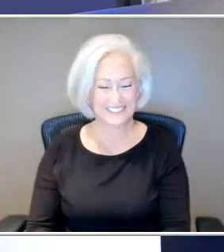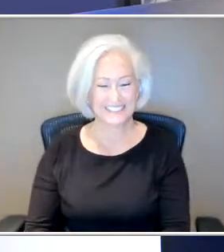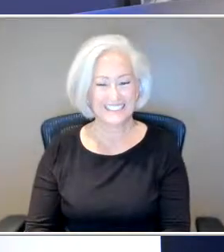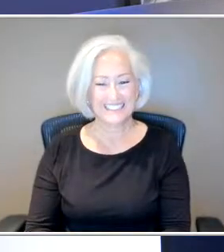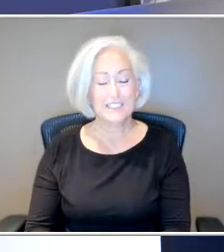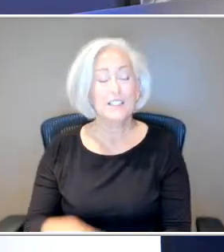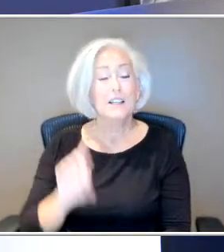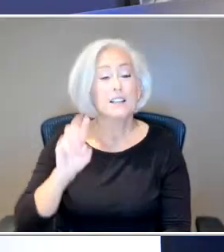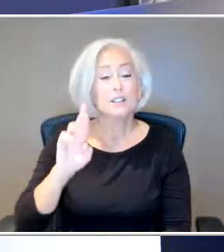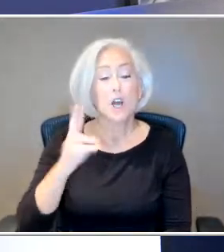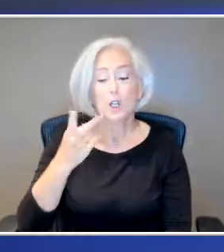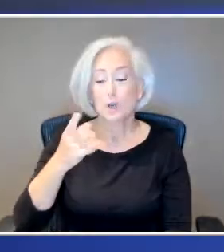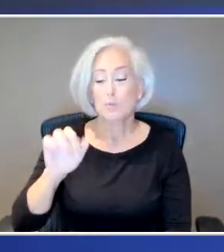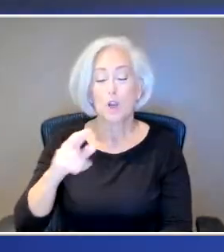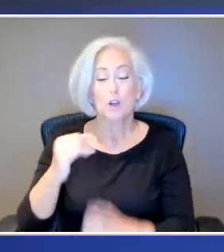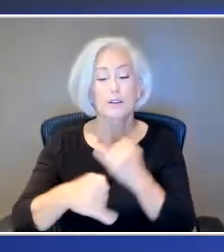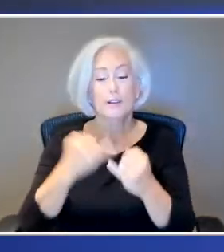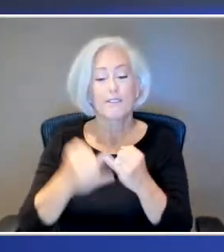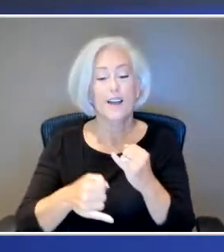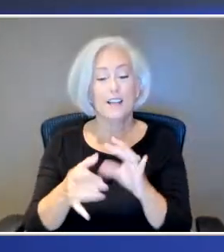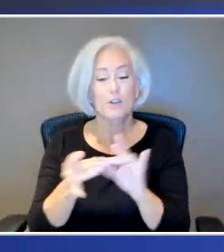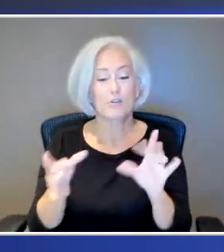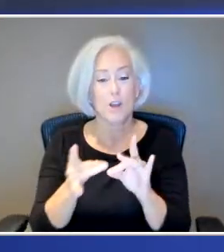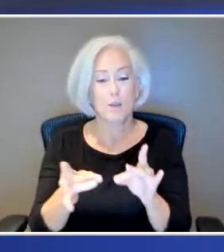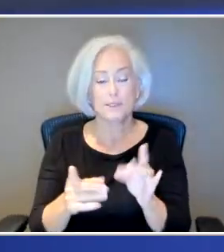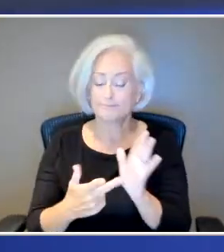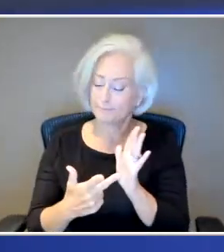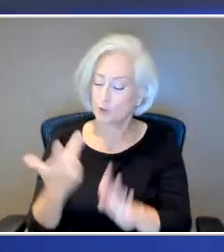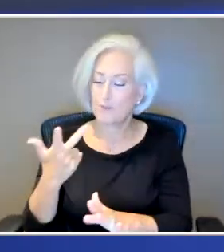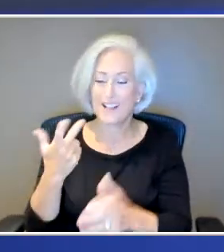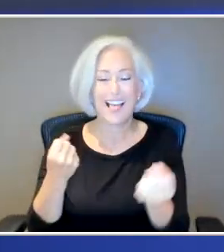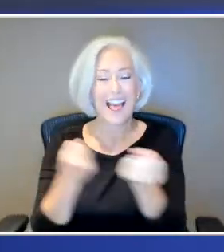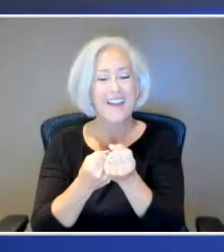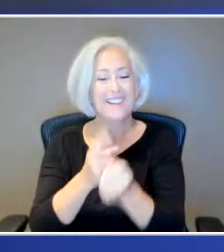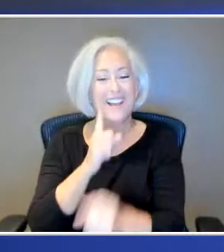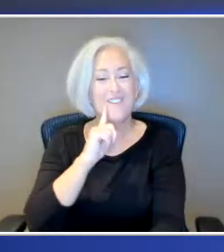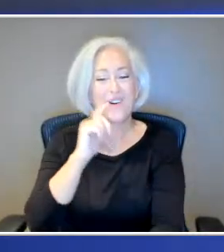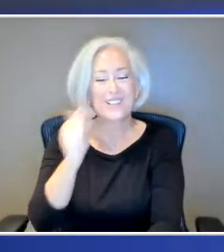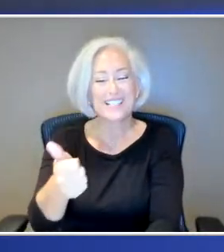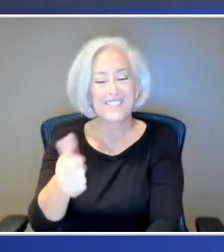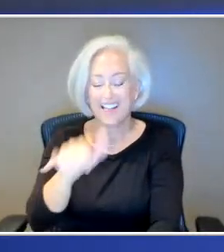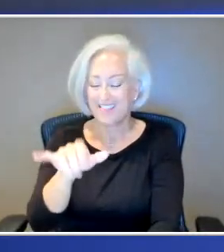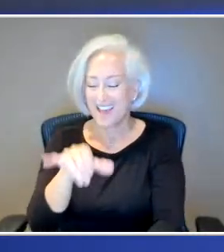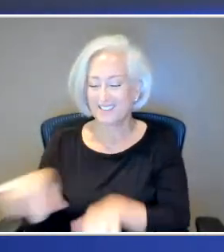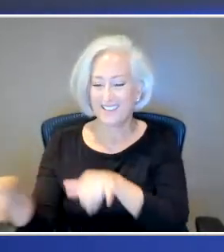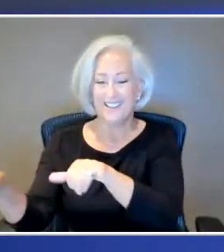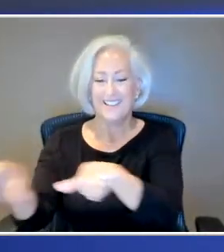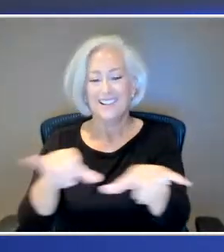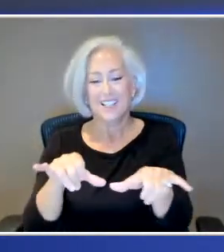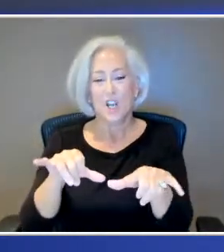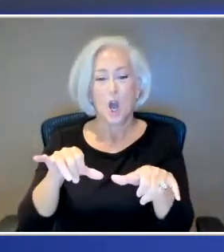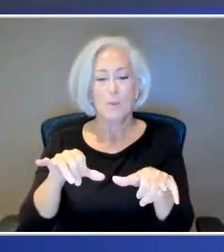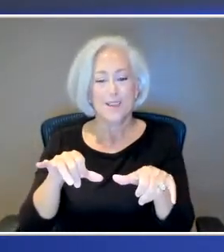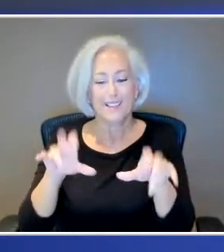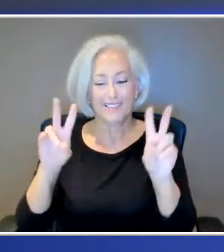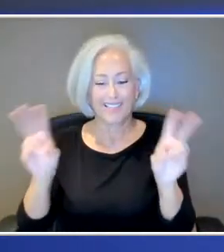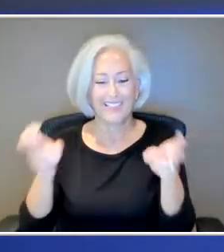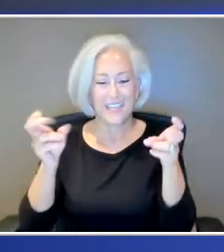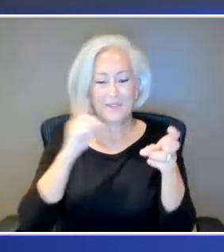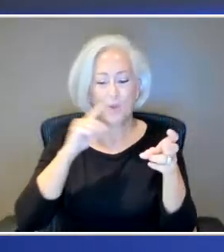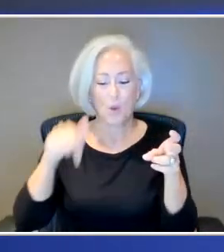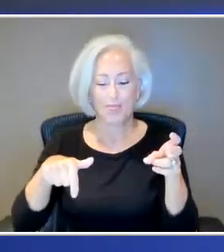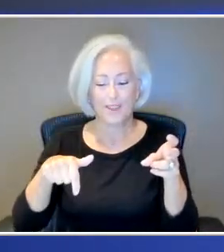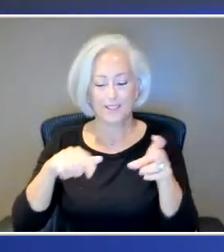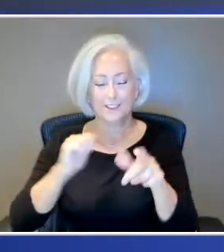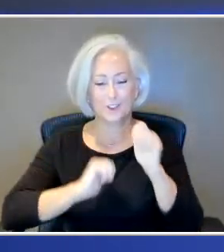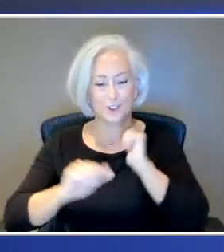what's the big takeaway? I mean, I'll triple down on it. Yeah. Advocate for yourself. I think that's been a common theme throughout these series of shows. So I